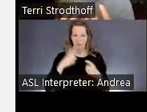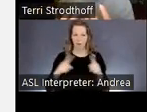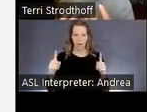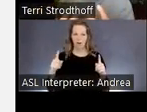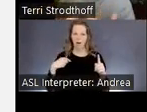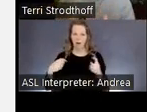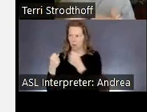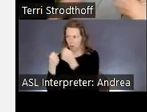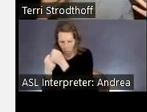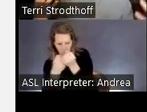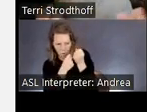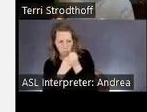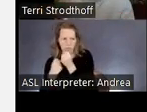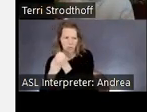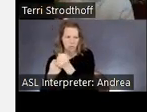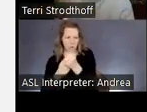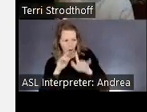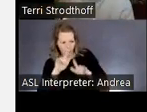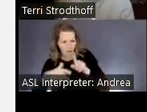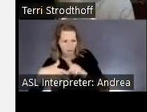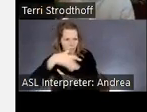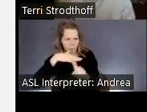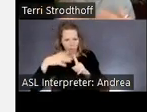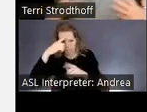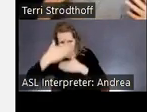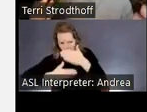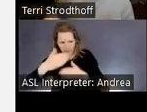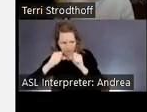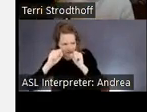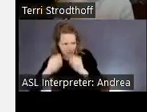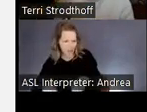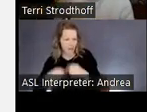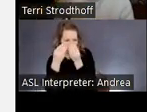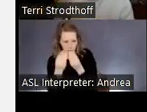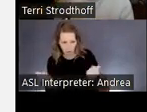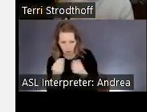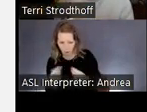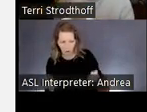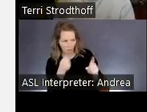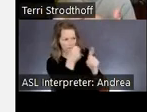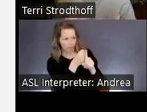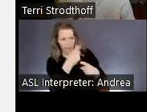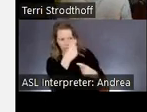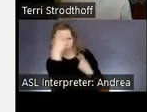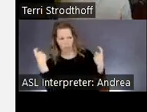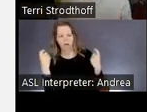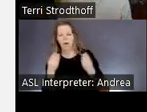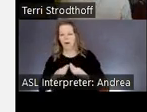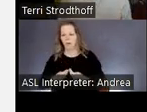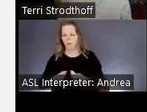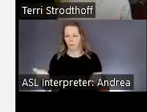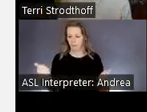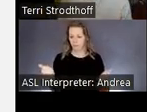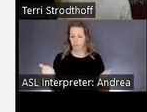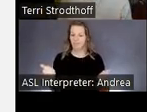with support, the ability to process, the ability to resolve what it is that we've experienced, will not have the same level